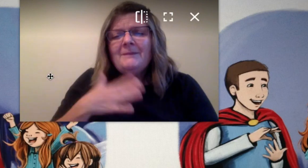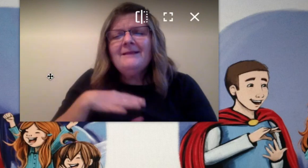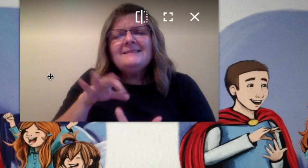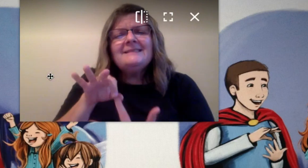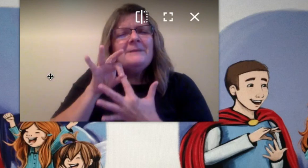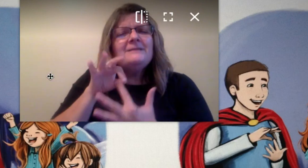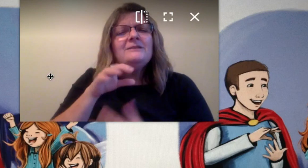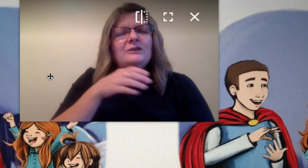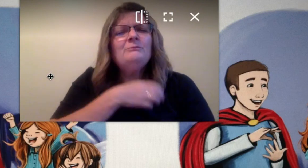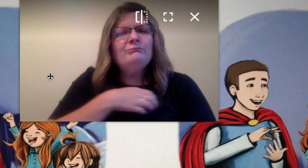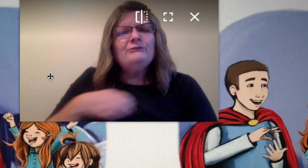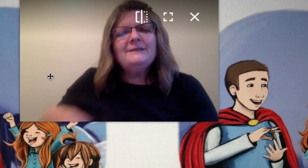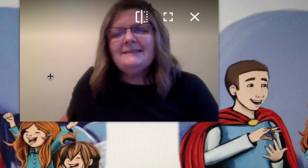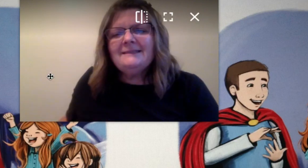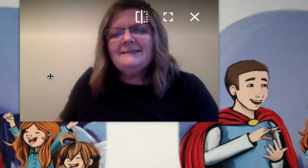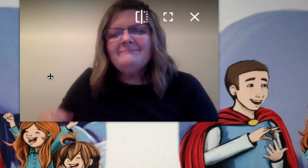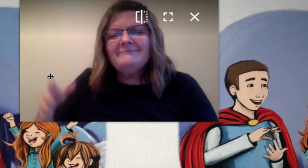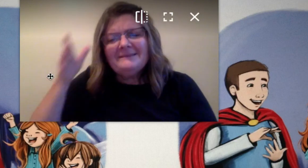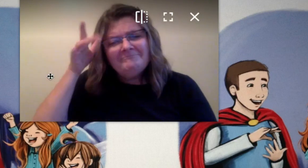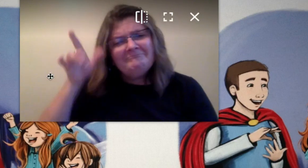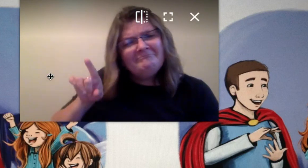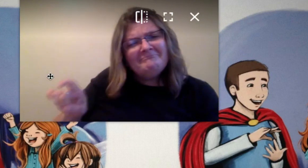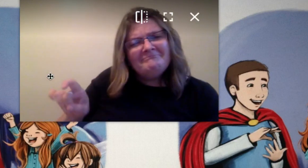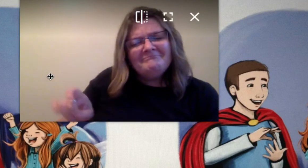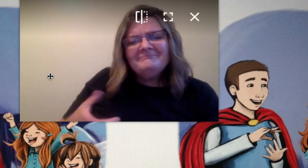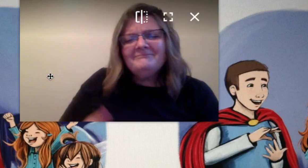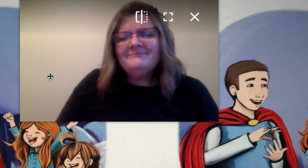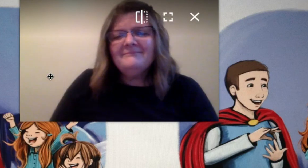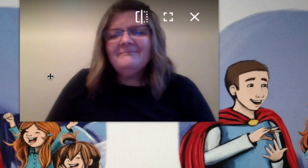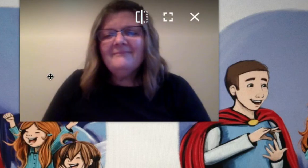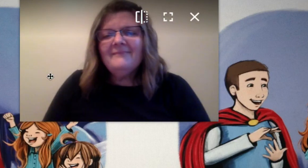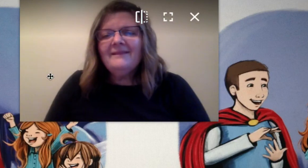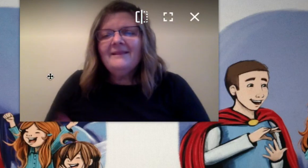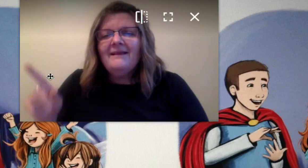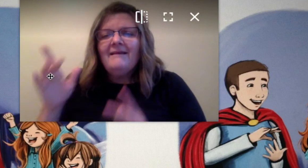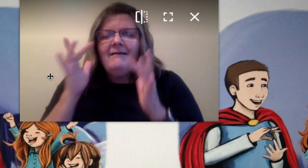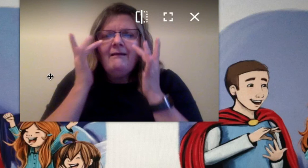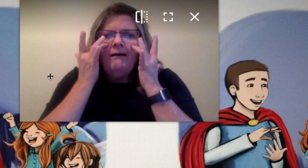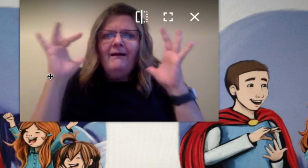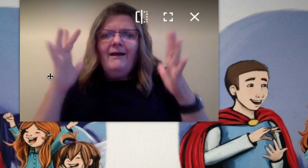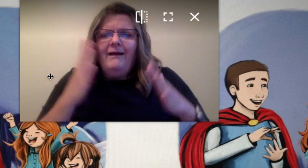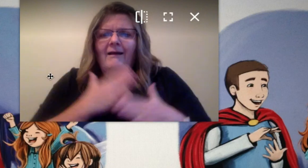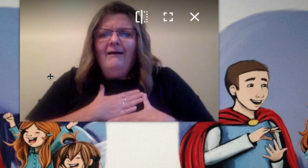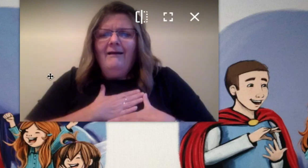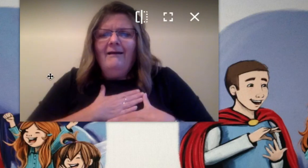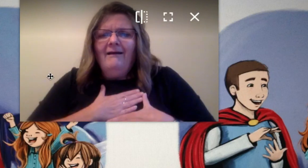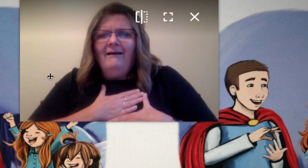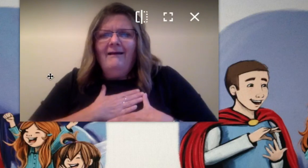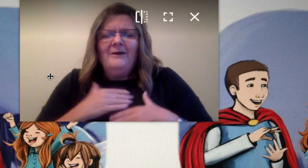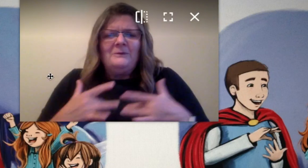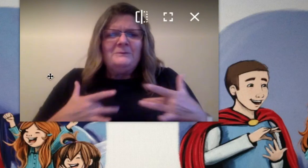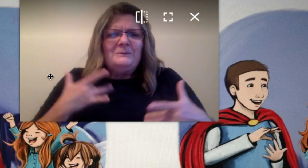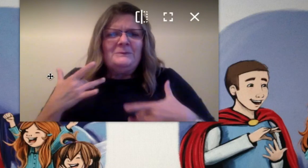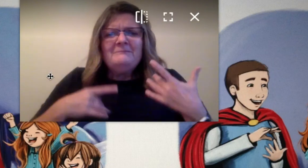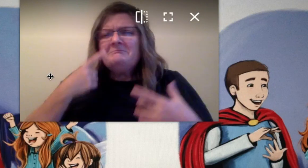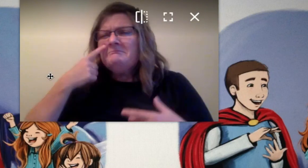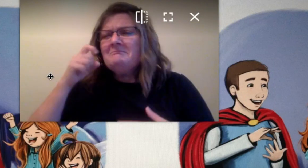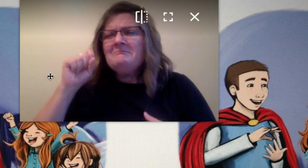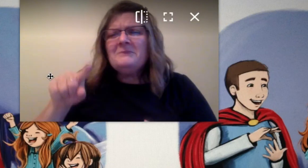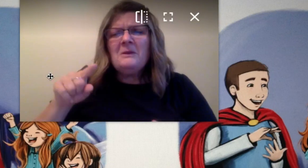too be my special princesses? Dad asked them, handing out 2 sparkling tiaras he had brought